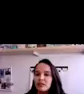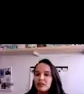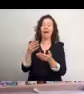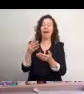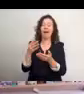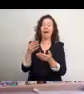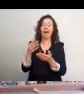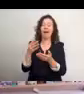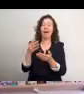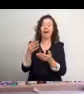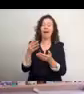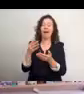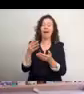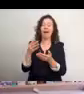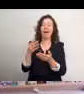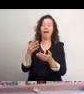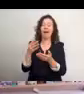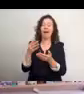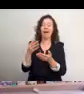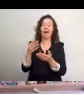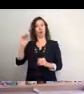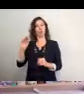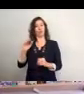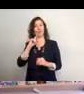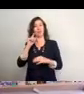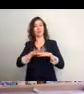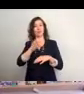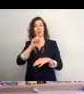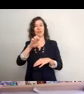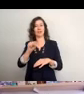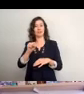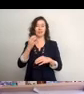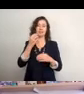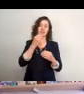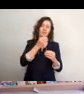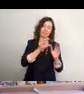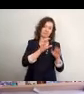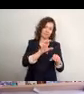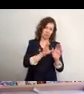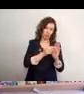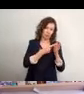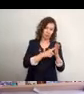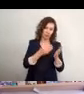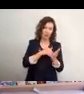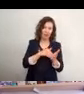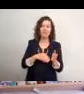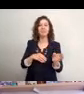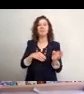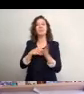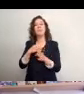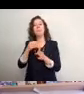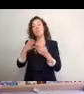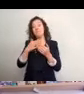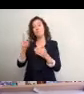light where a child falls on the socioeconomic spectrum may play a role in